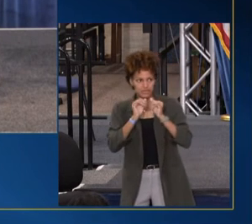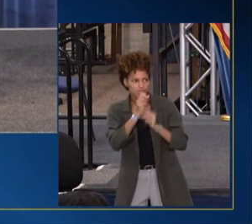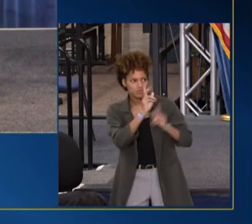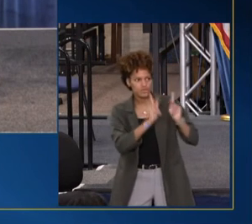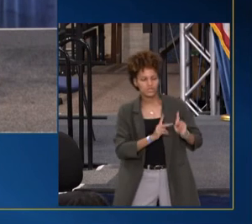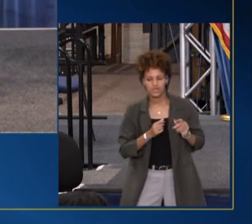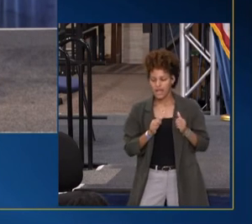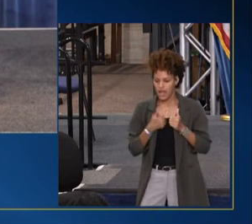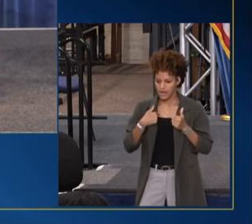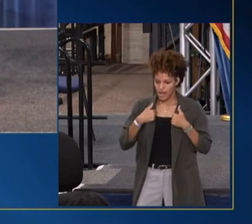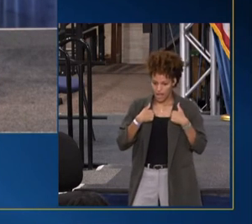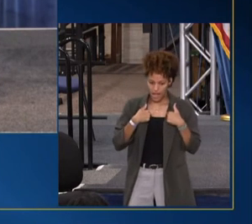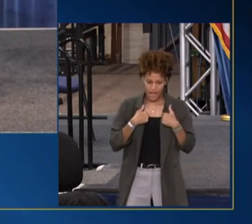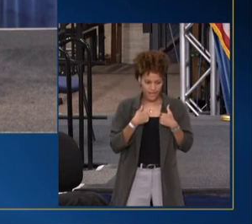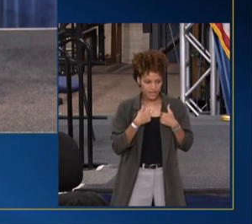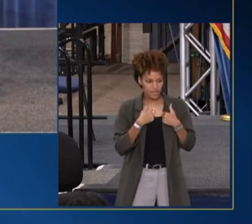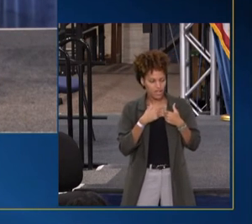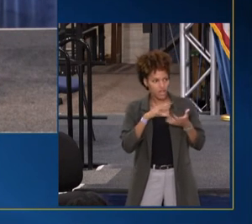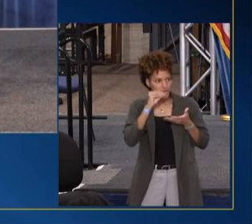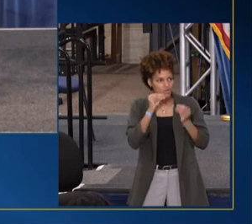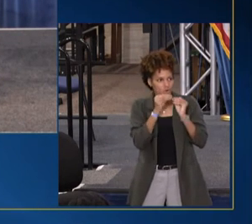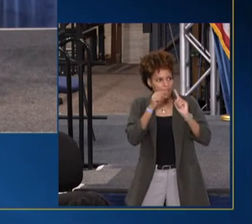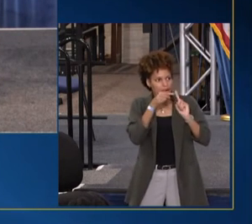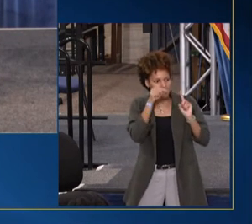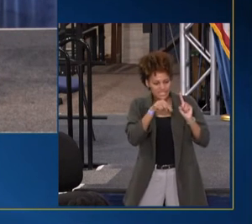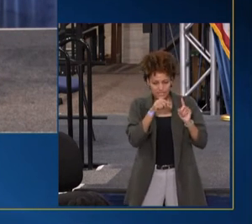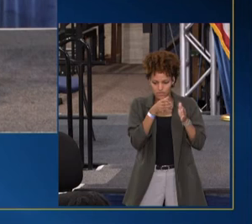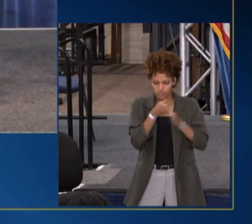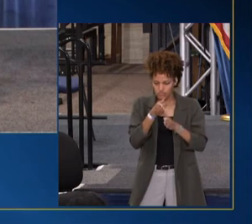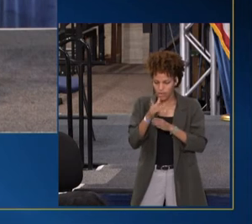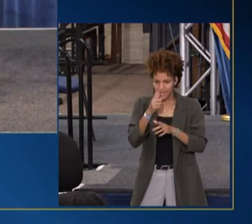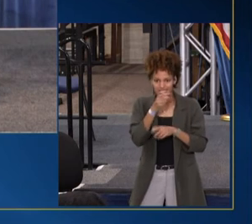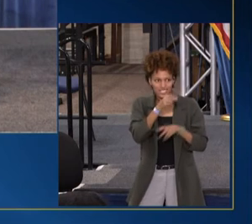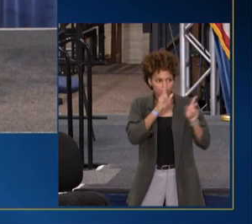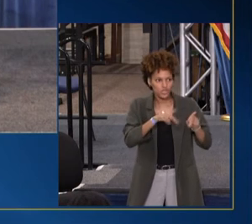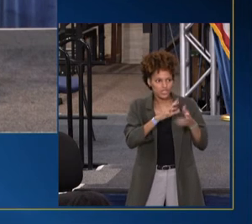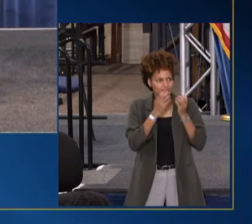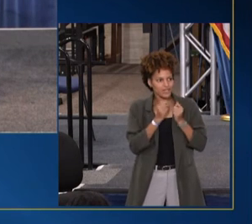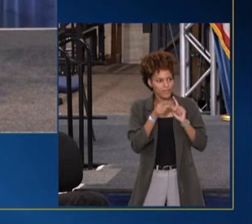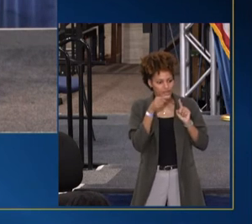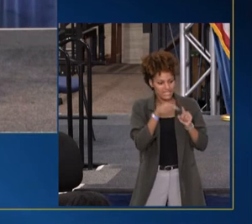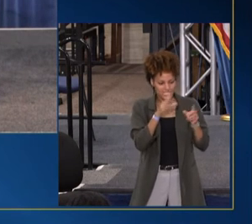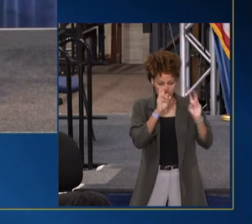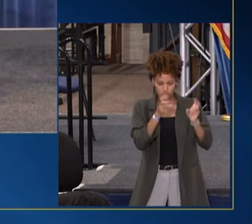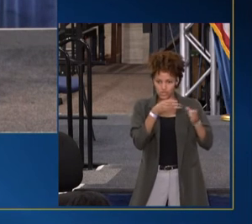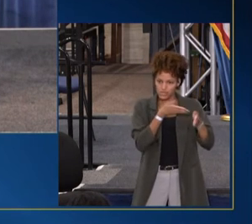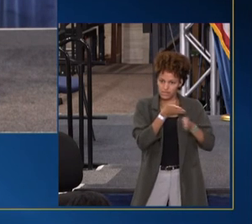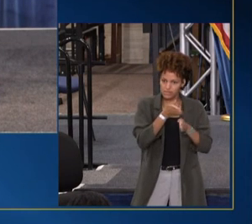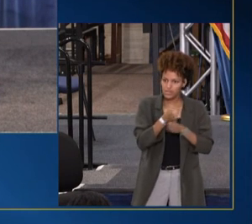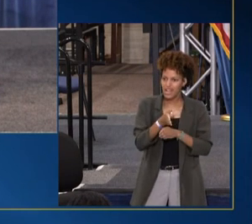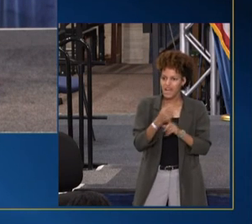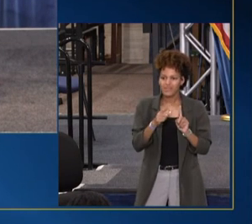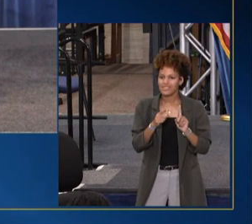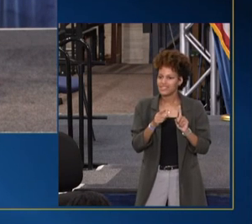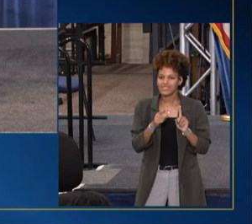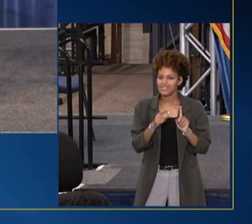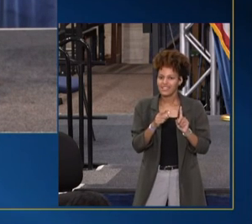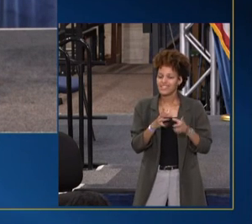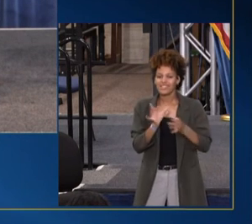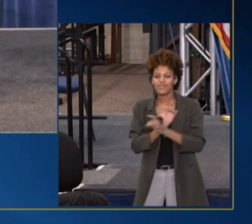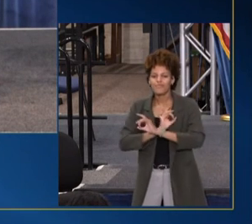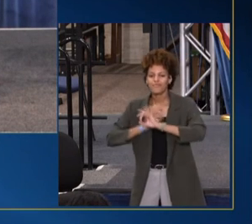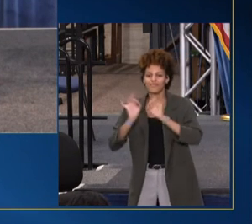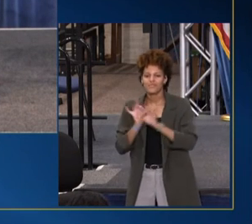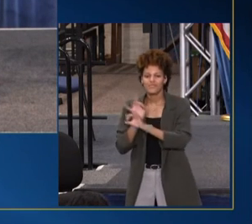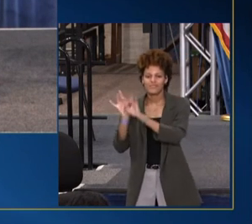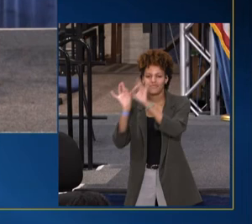person? How can I learn more about these issue areas because this person cares about these issue areas? But I think the magic that we bring